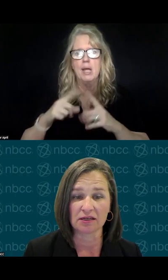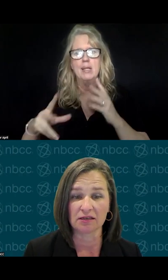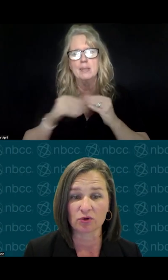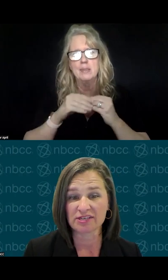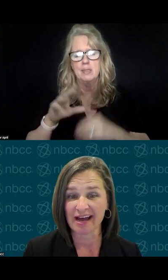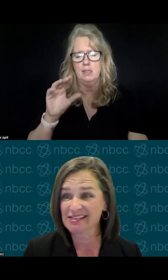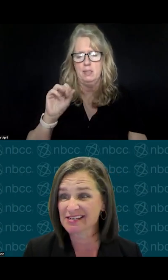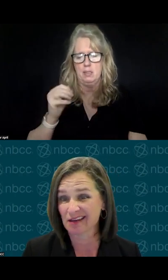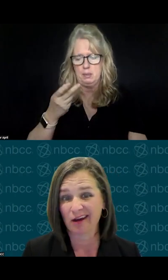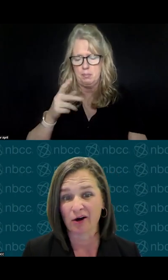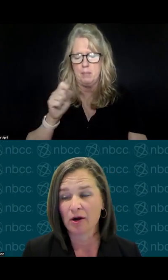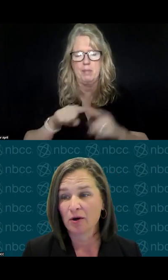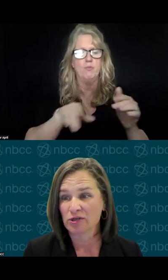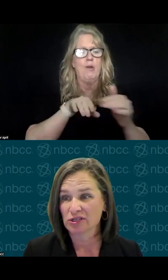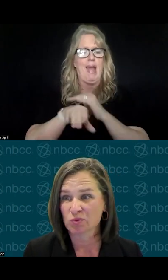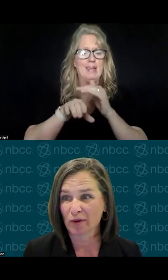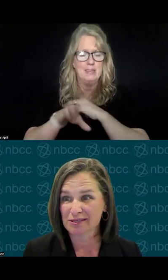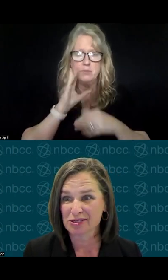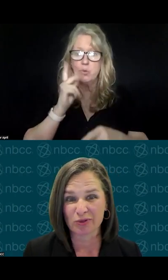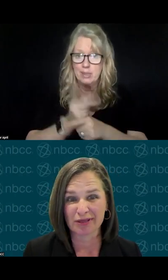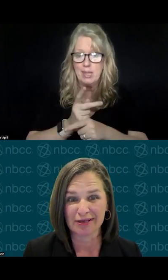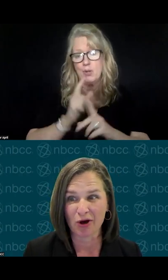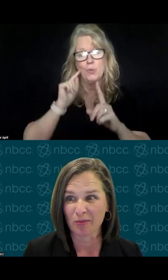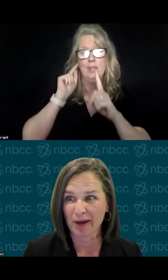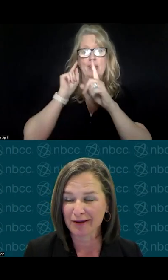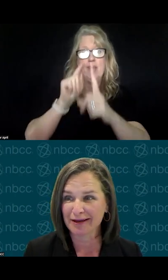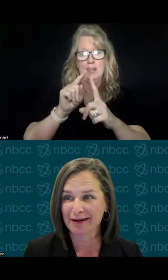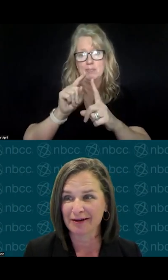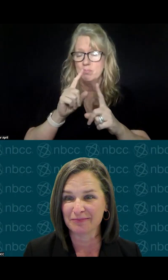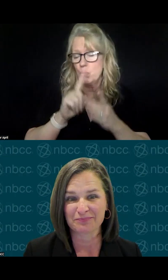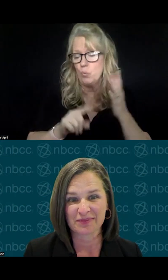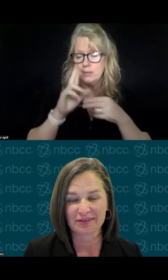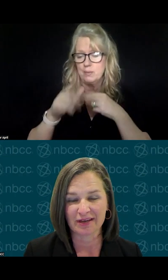compacts can increase access to care, which is what this is really all about.